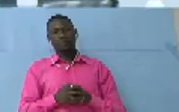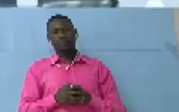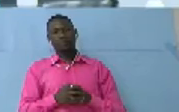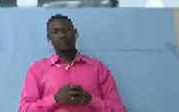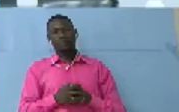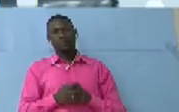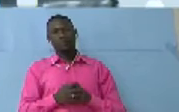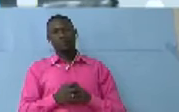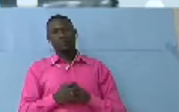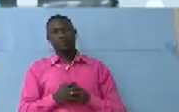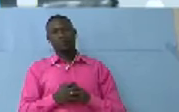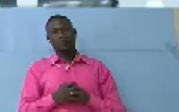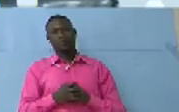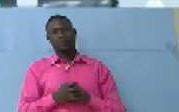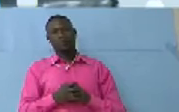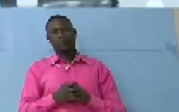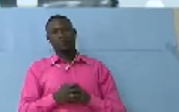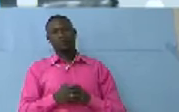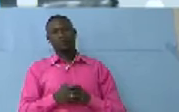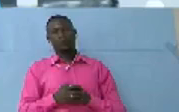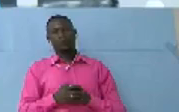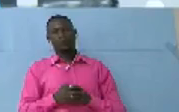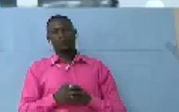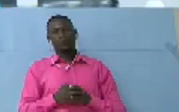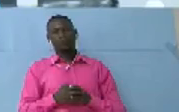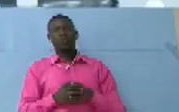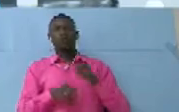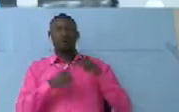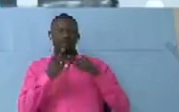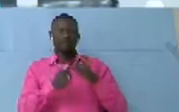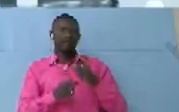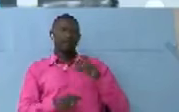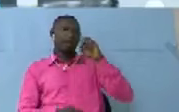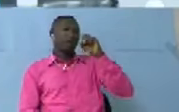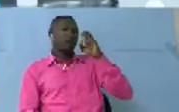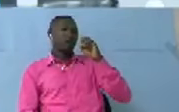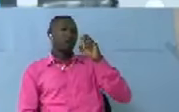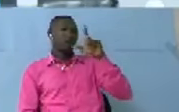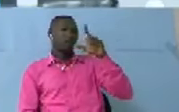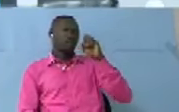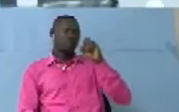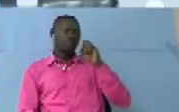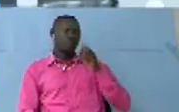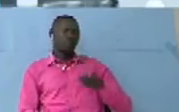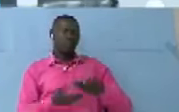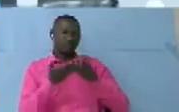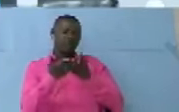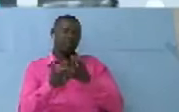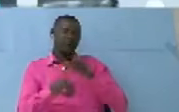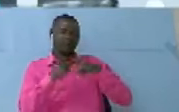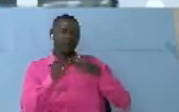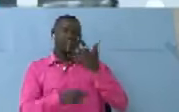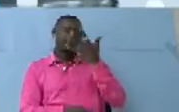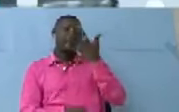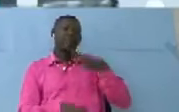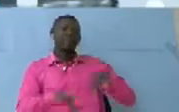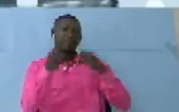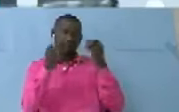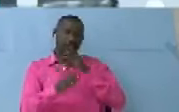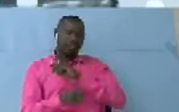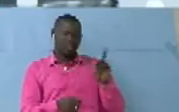from him. So, Solo 5,000 of Diala, I Solo for telephone, Solo Yala brother call, Ama Sane.